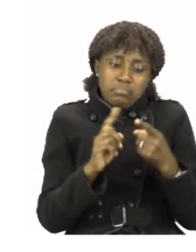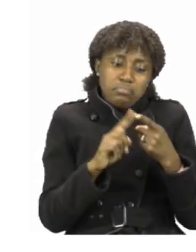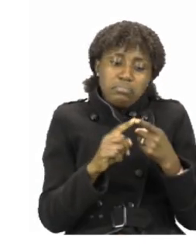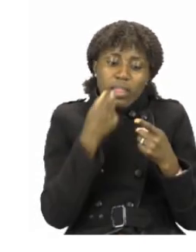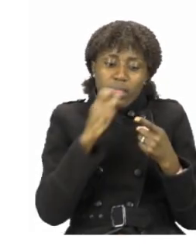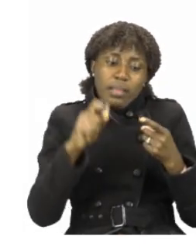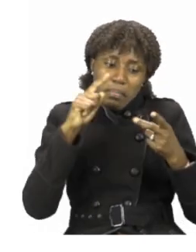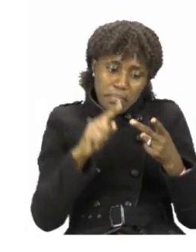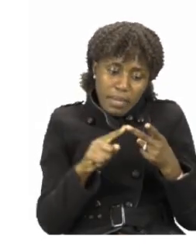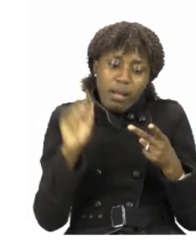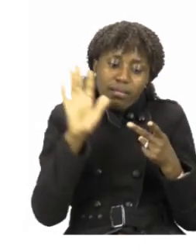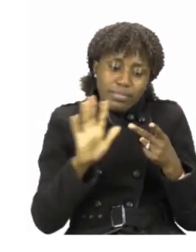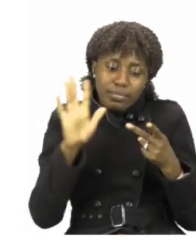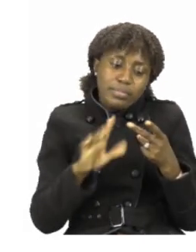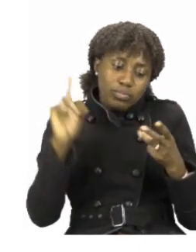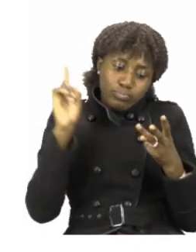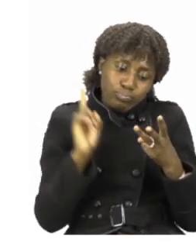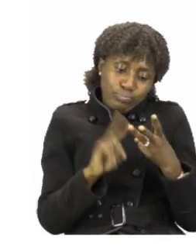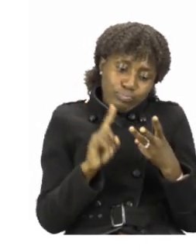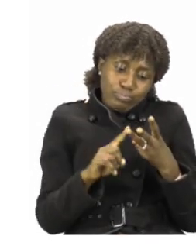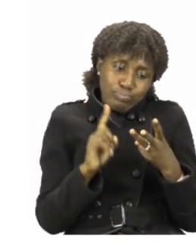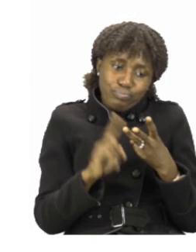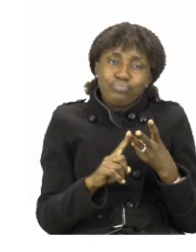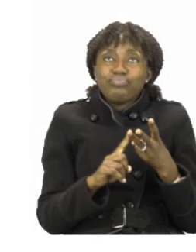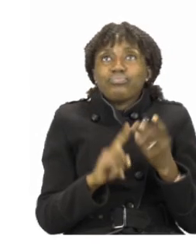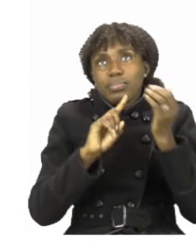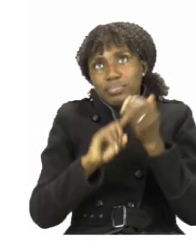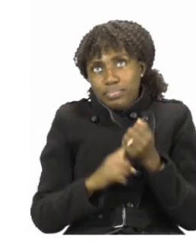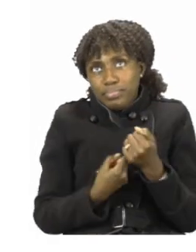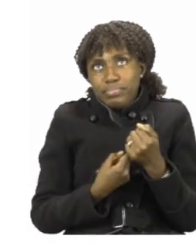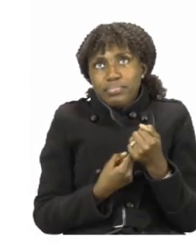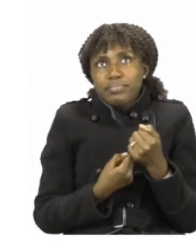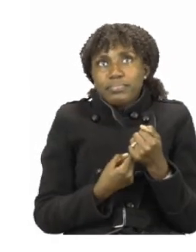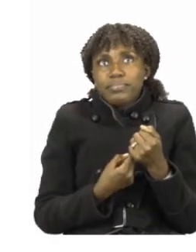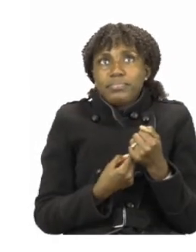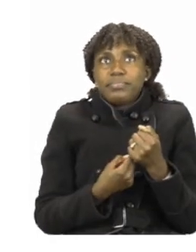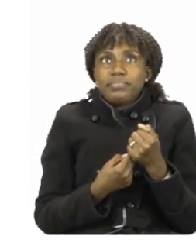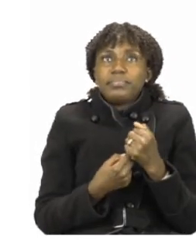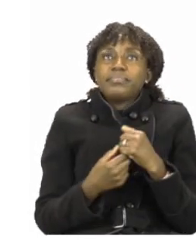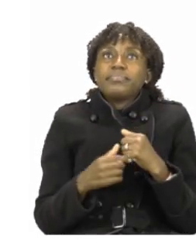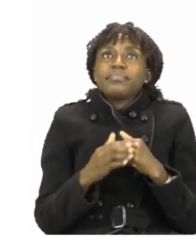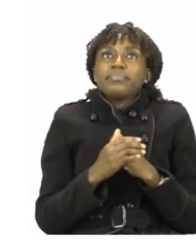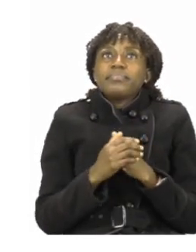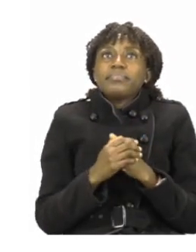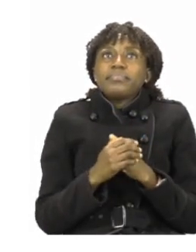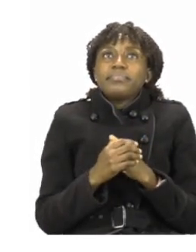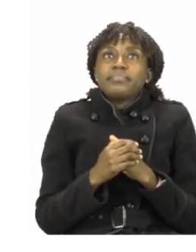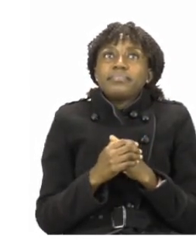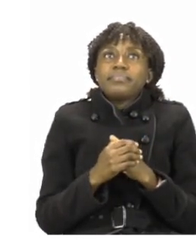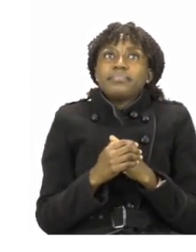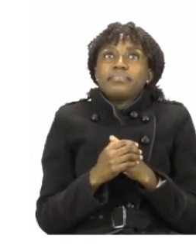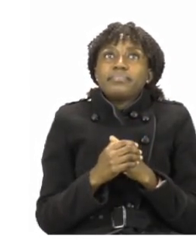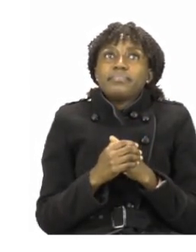and then we have the crayon, and then the shortest one is the sharpener. So